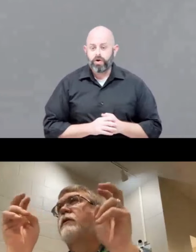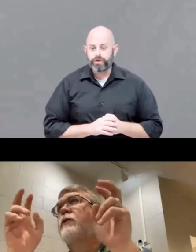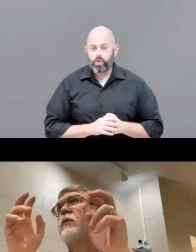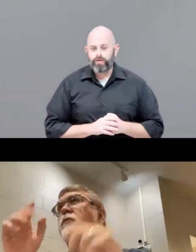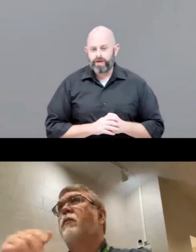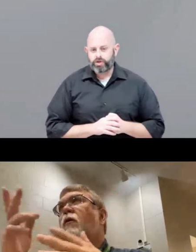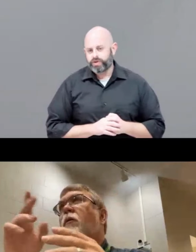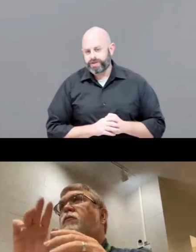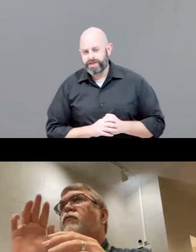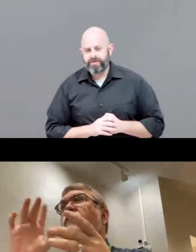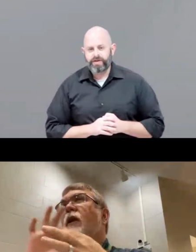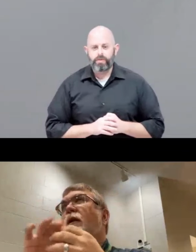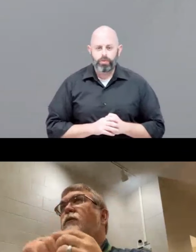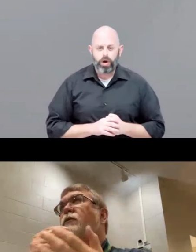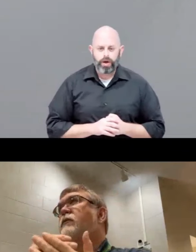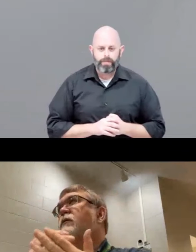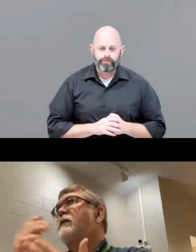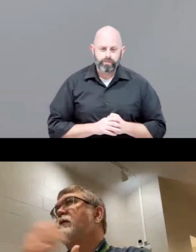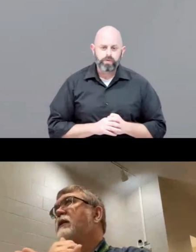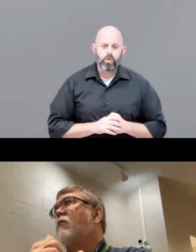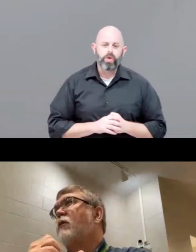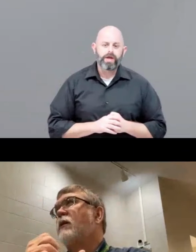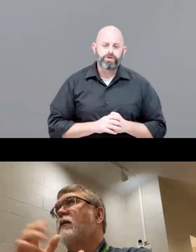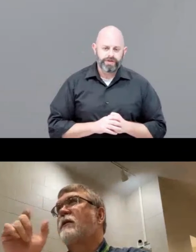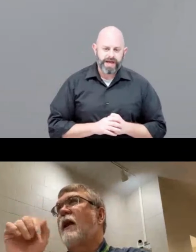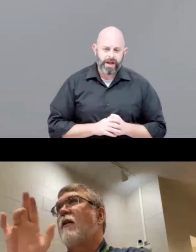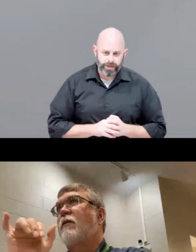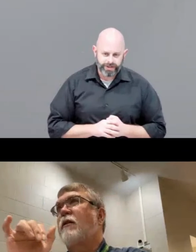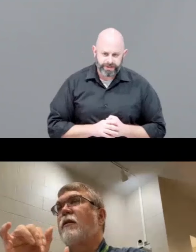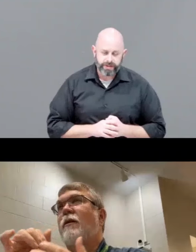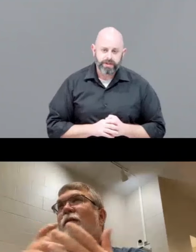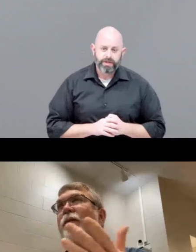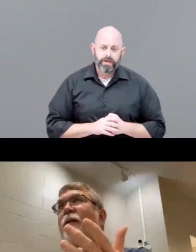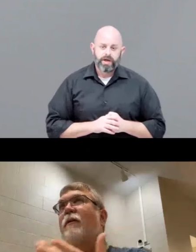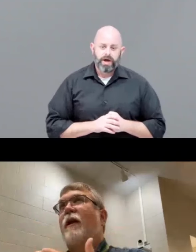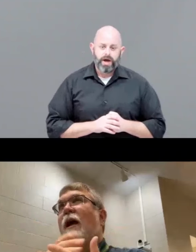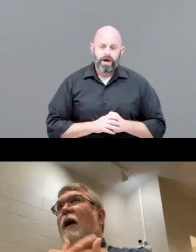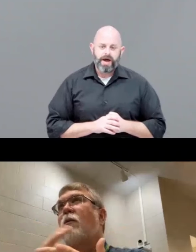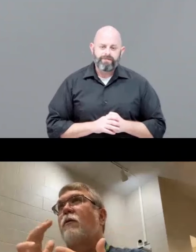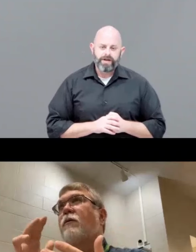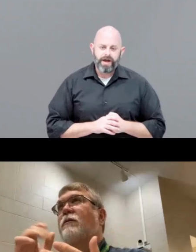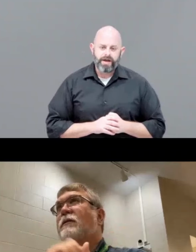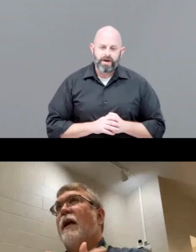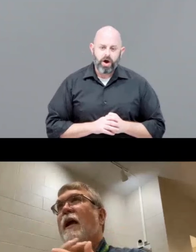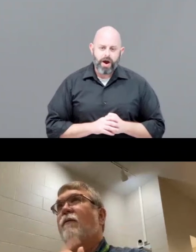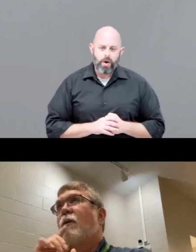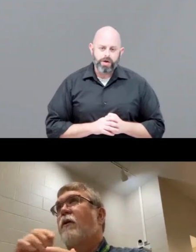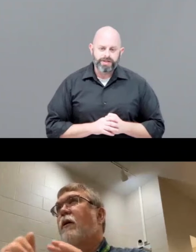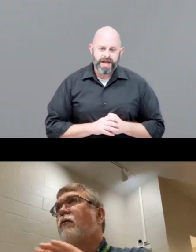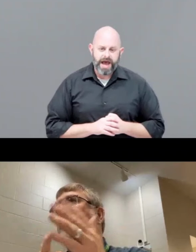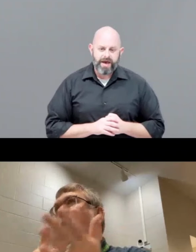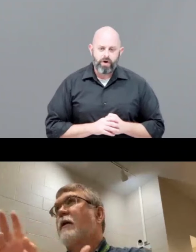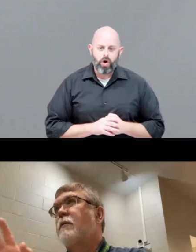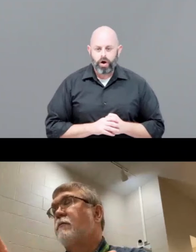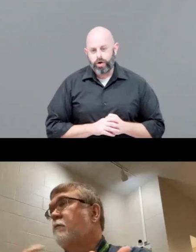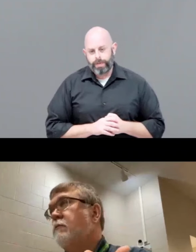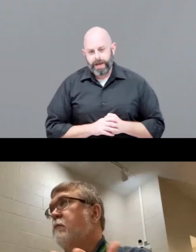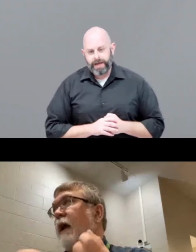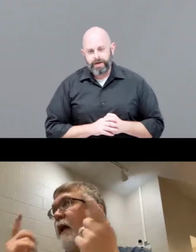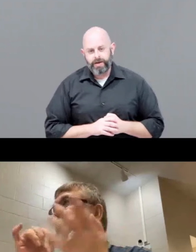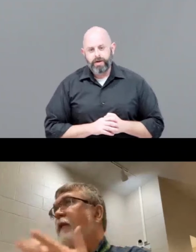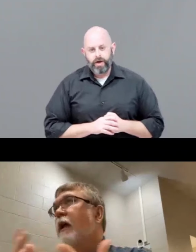And then also one of the issues, this is Kevin, that was brought up related to the salaries. I feel like our staff